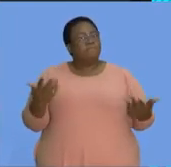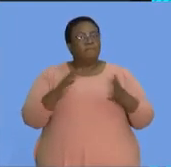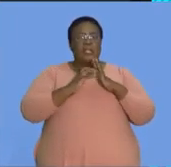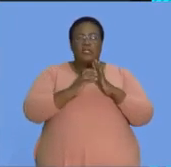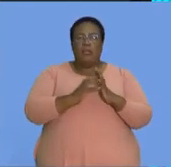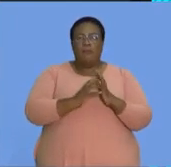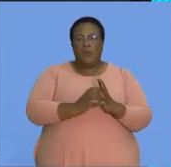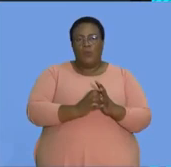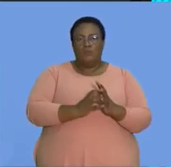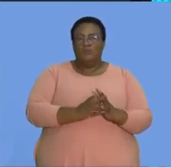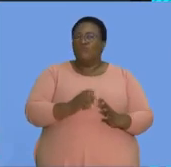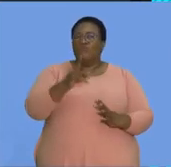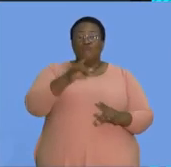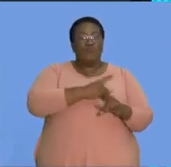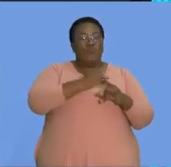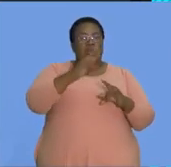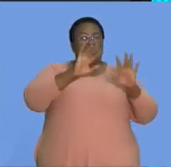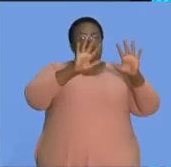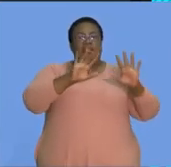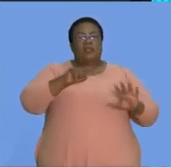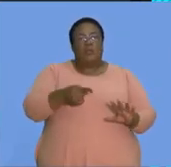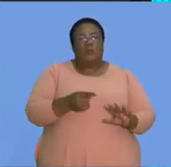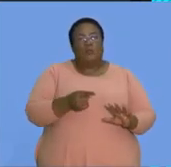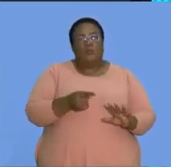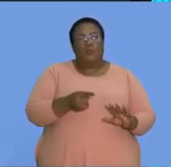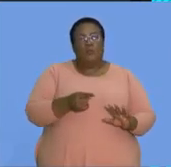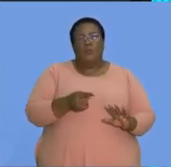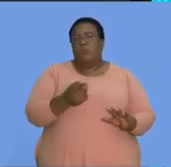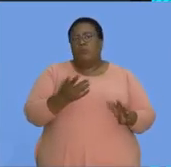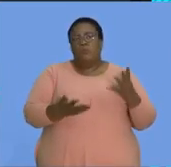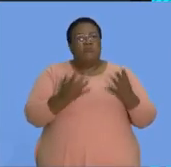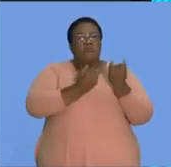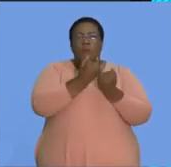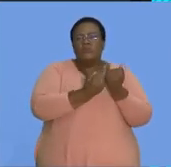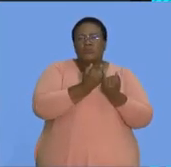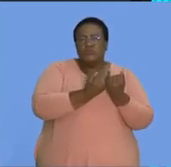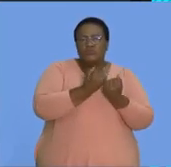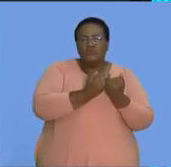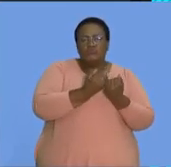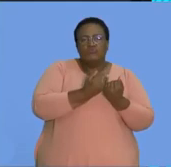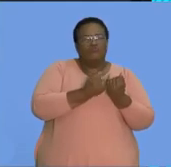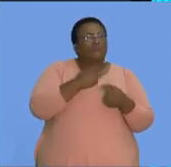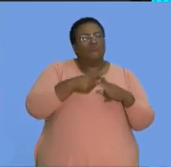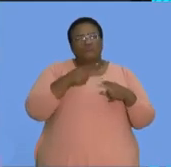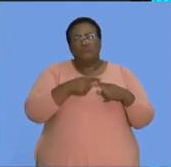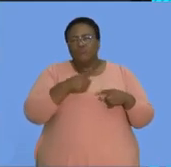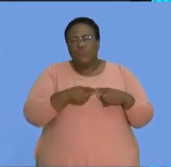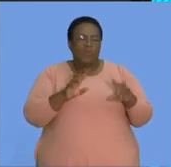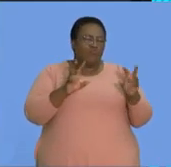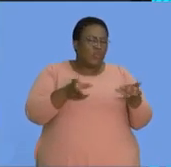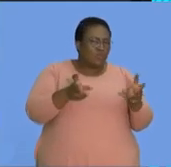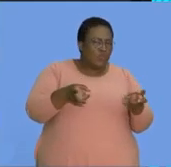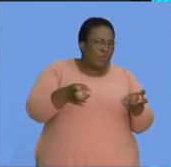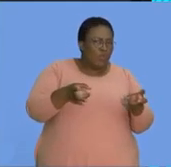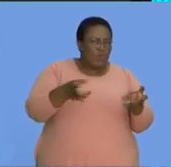you win 10,000 rands, maybe on a certain competition that they are playing, maybe on radio or somewhere,